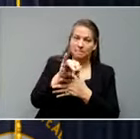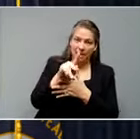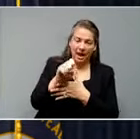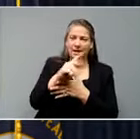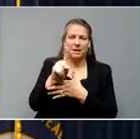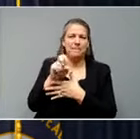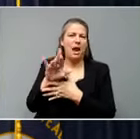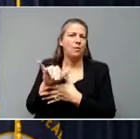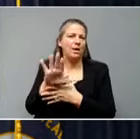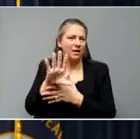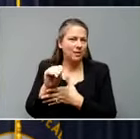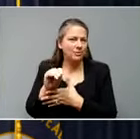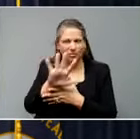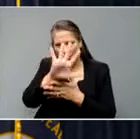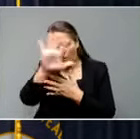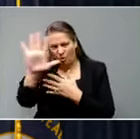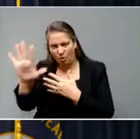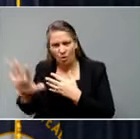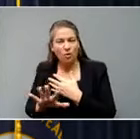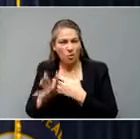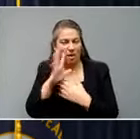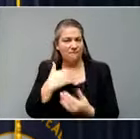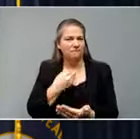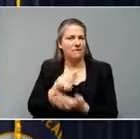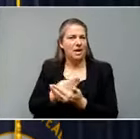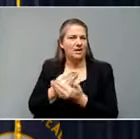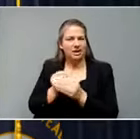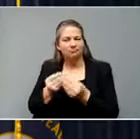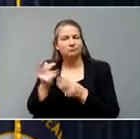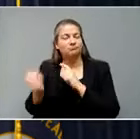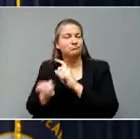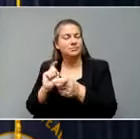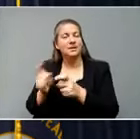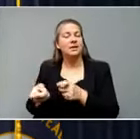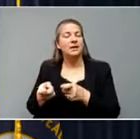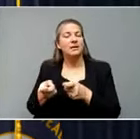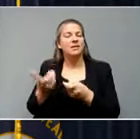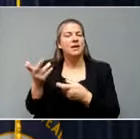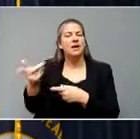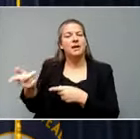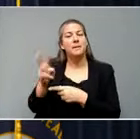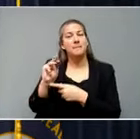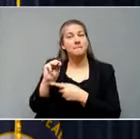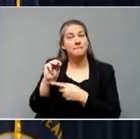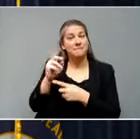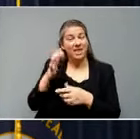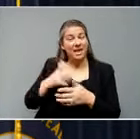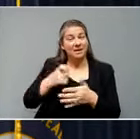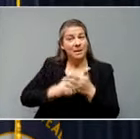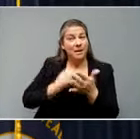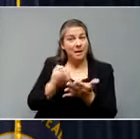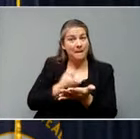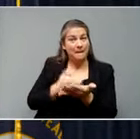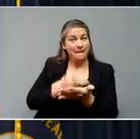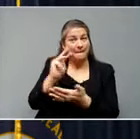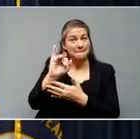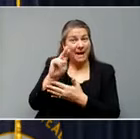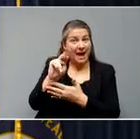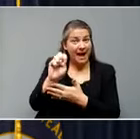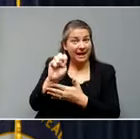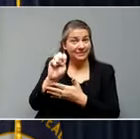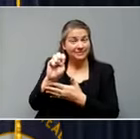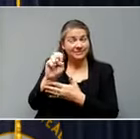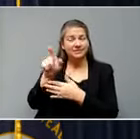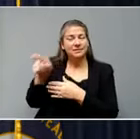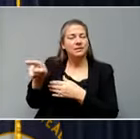counties. The funding is through the Abandoned Mine Land Economic Revitalization Program. Congressman Rogers has championed this